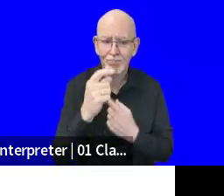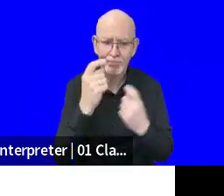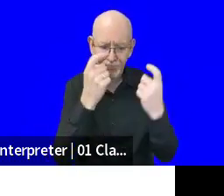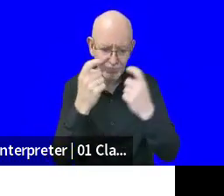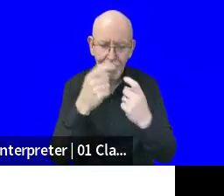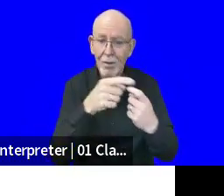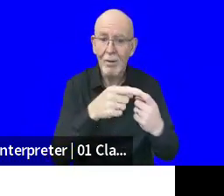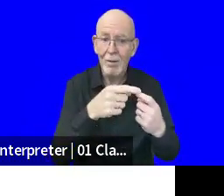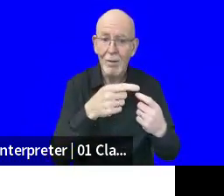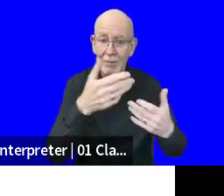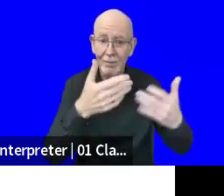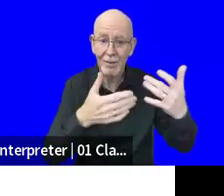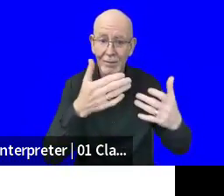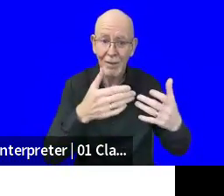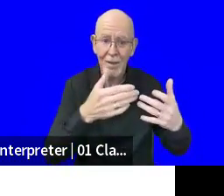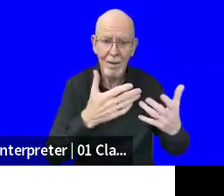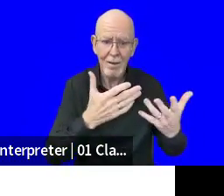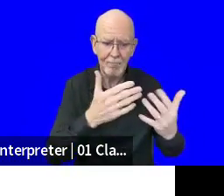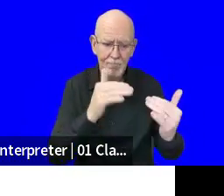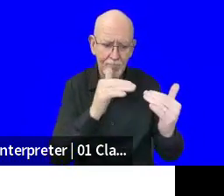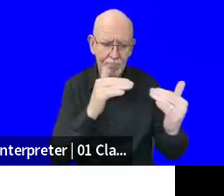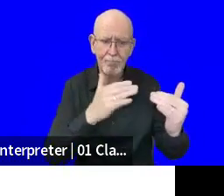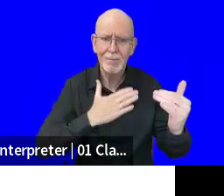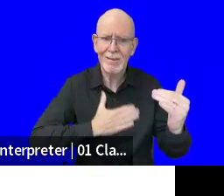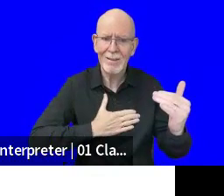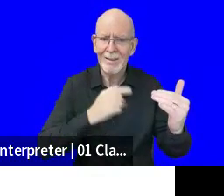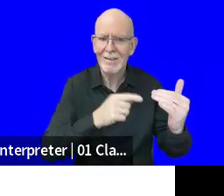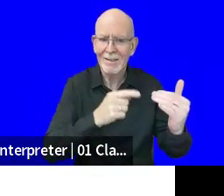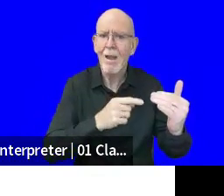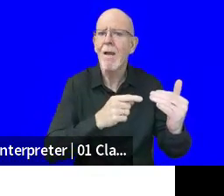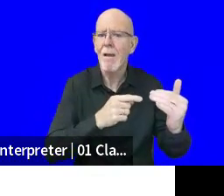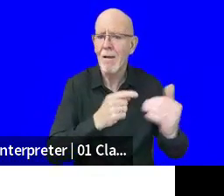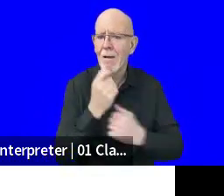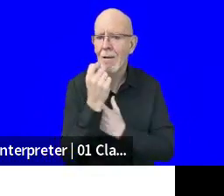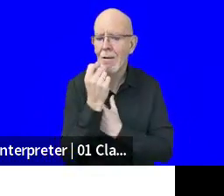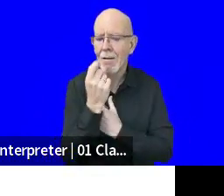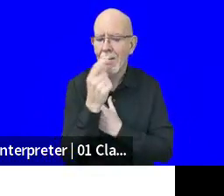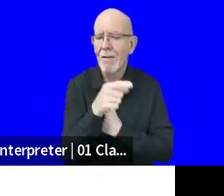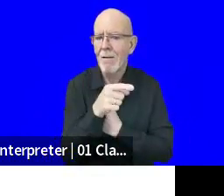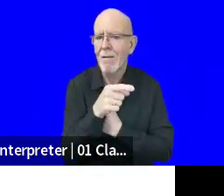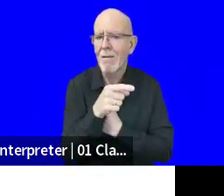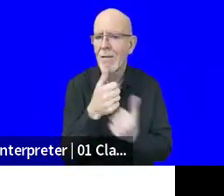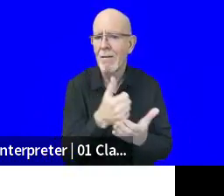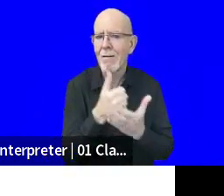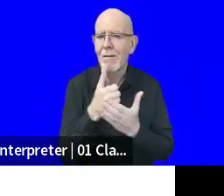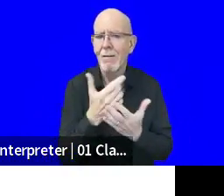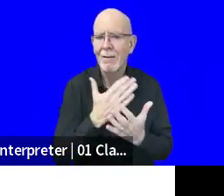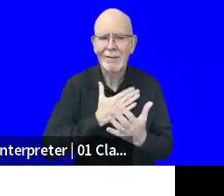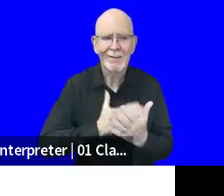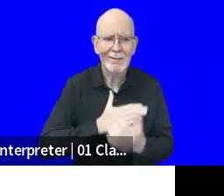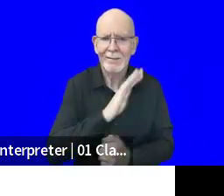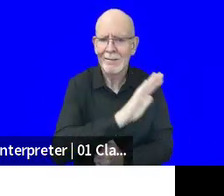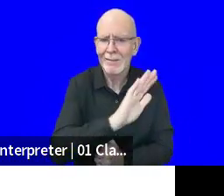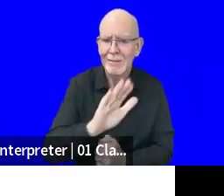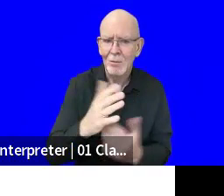about their needs and about the available support system, and also about the gap